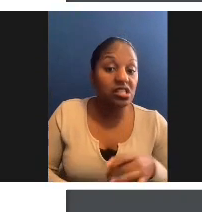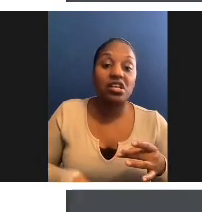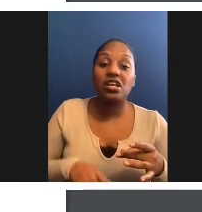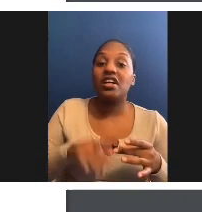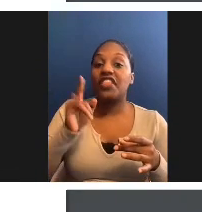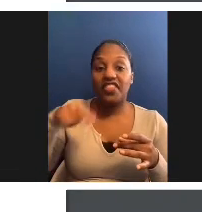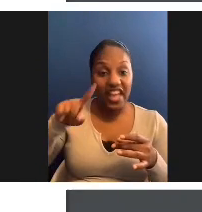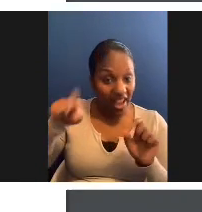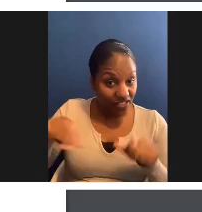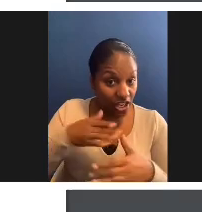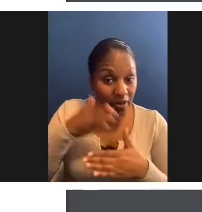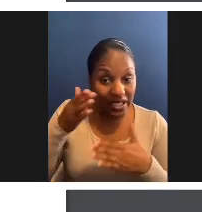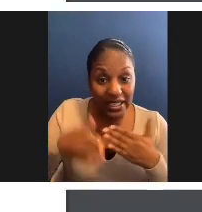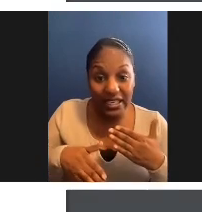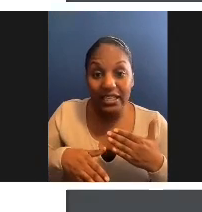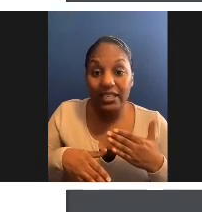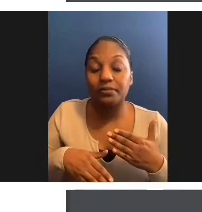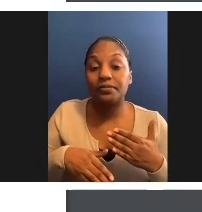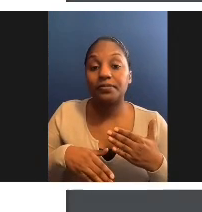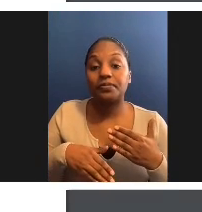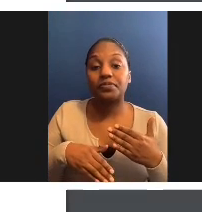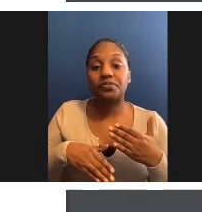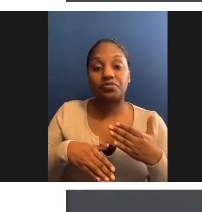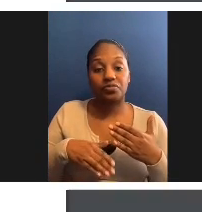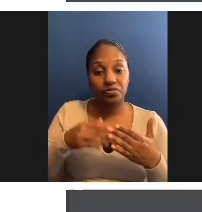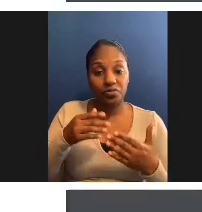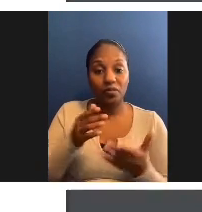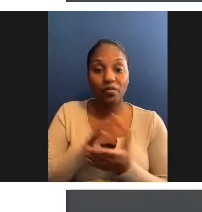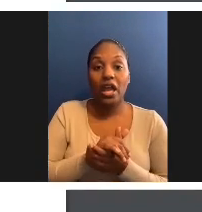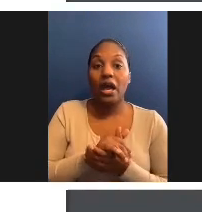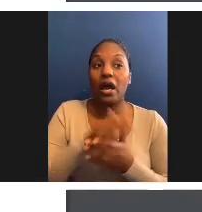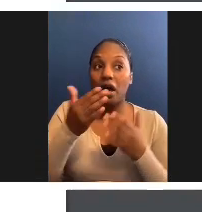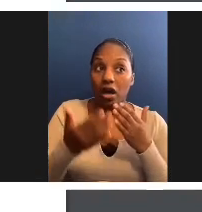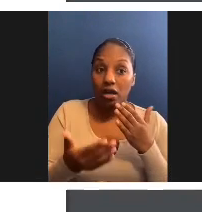to complete, the learning plan.